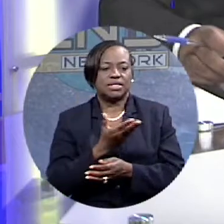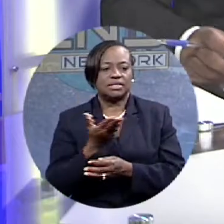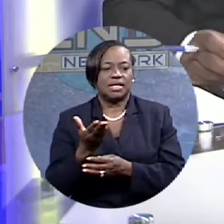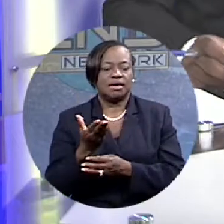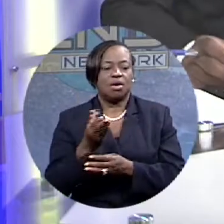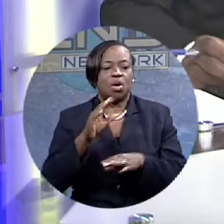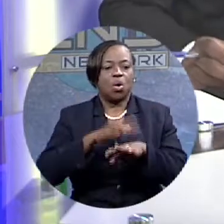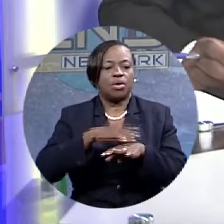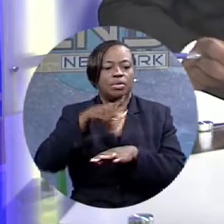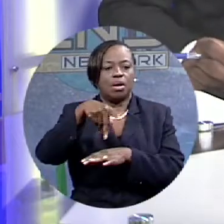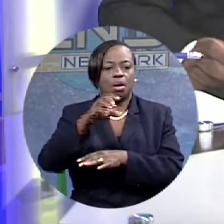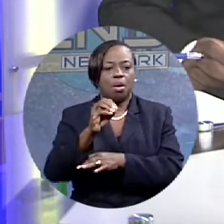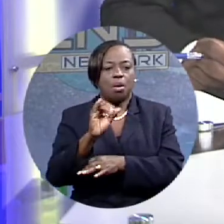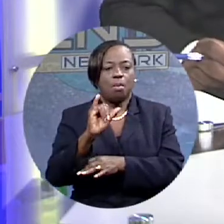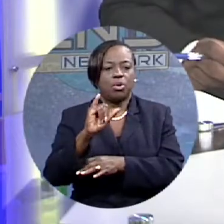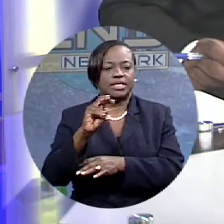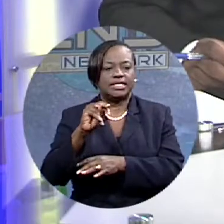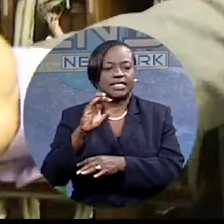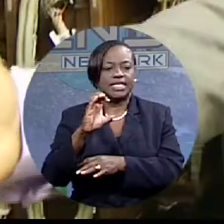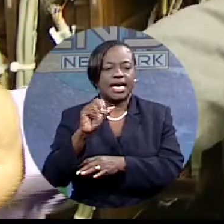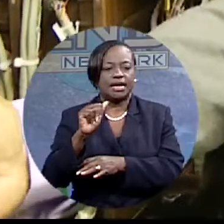plant, where the upgrade is well underway.